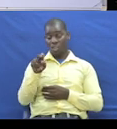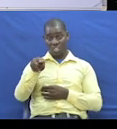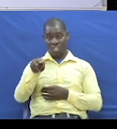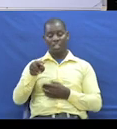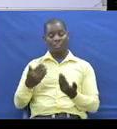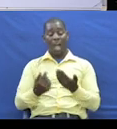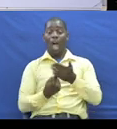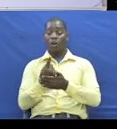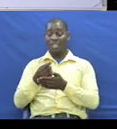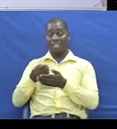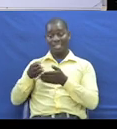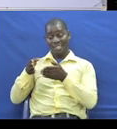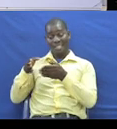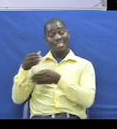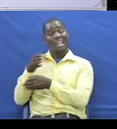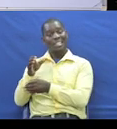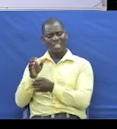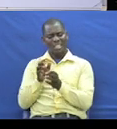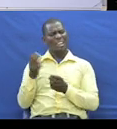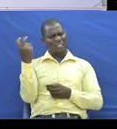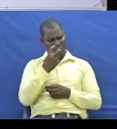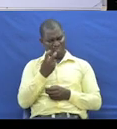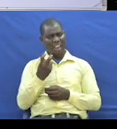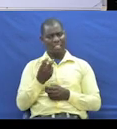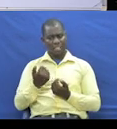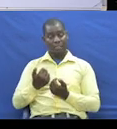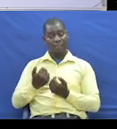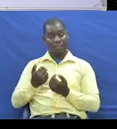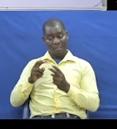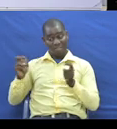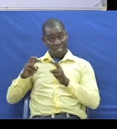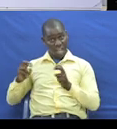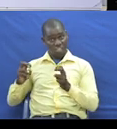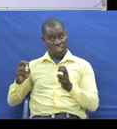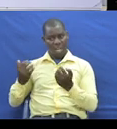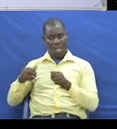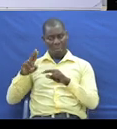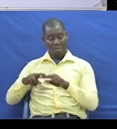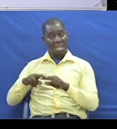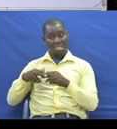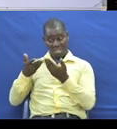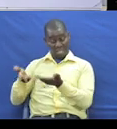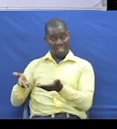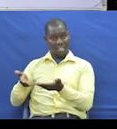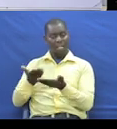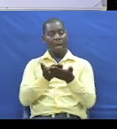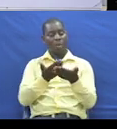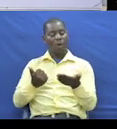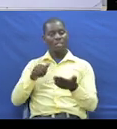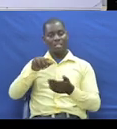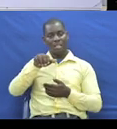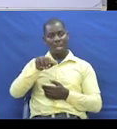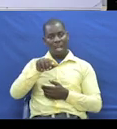which according to the scientists can have a finding and researches on them. Now why are they making researches on